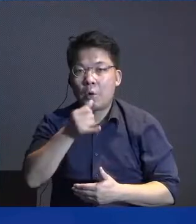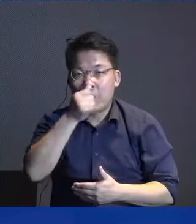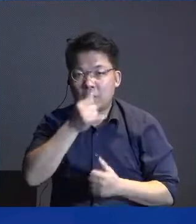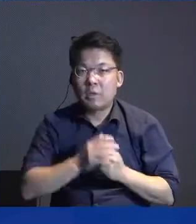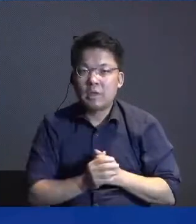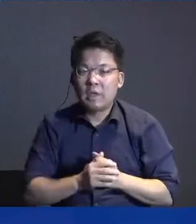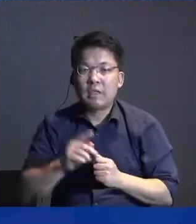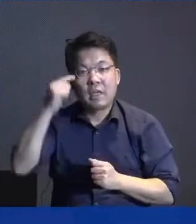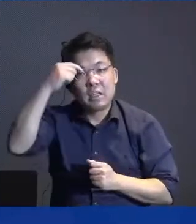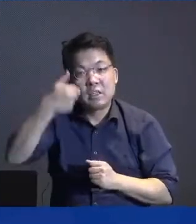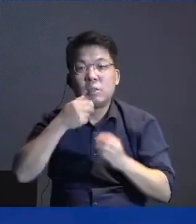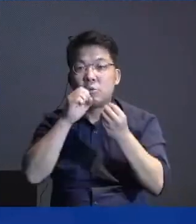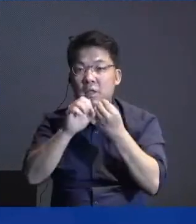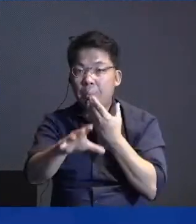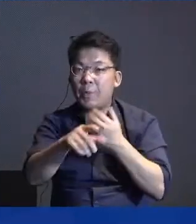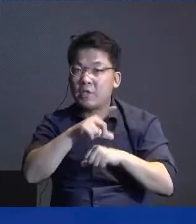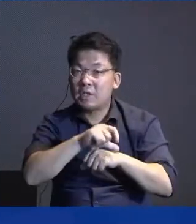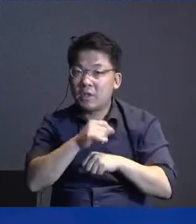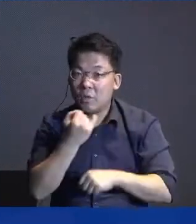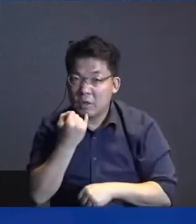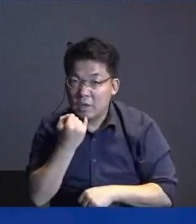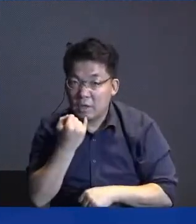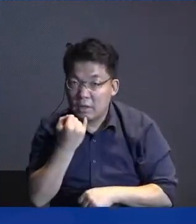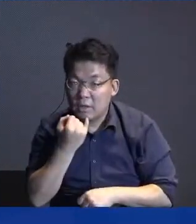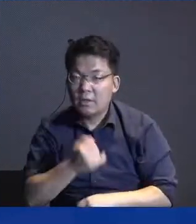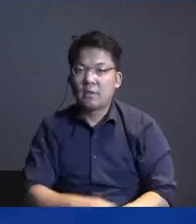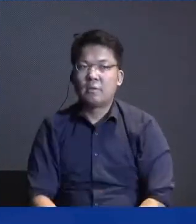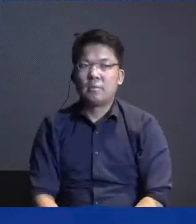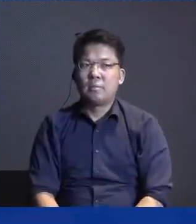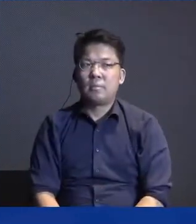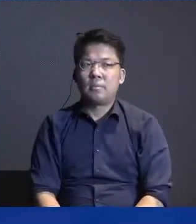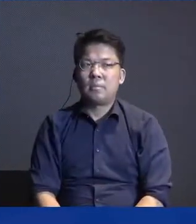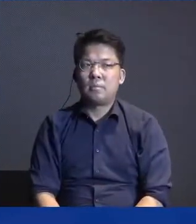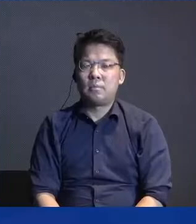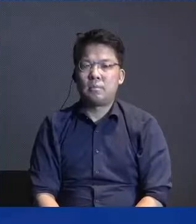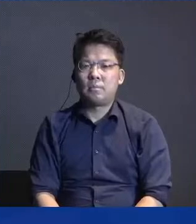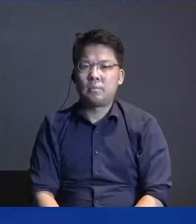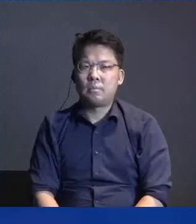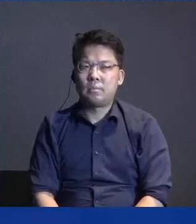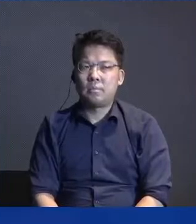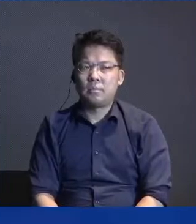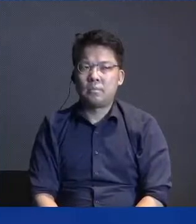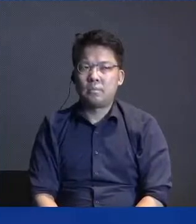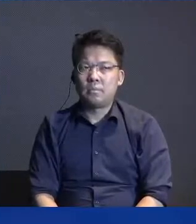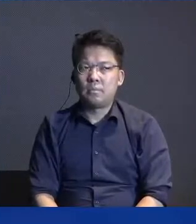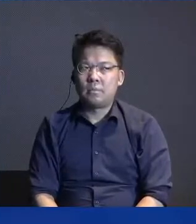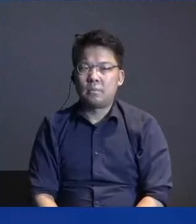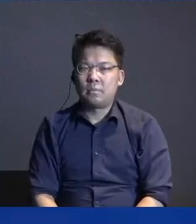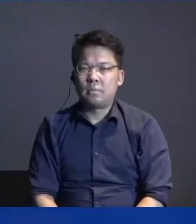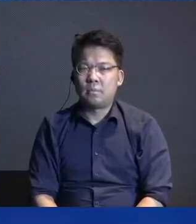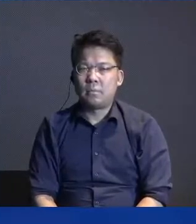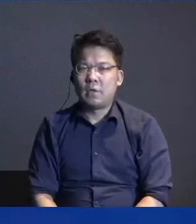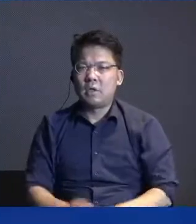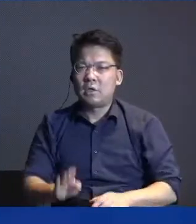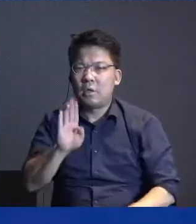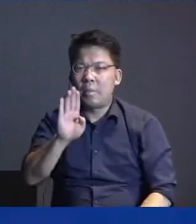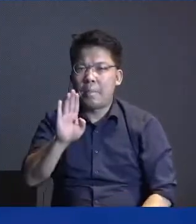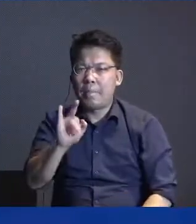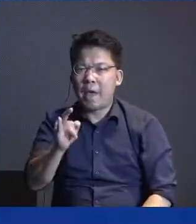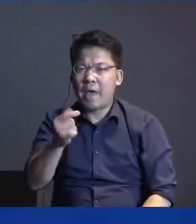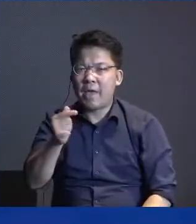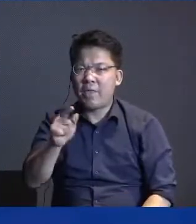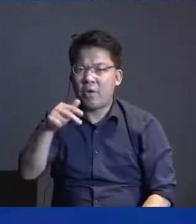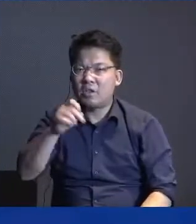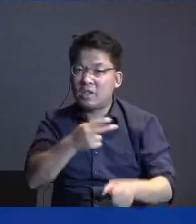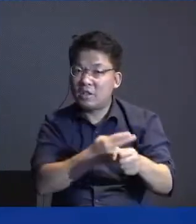you all. So. Yes. Dr. Banerjee, are you there, or did you already